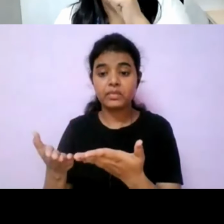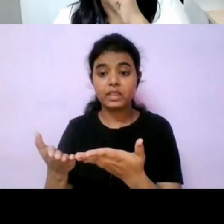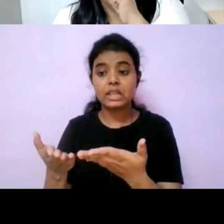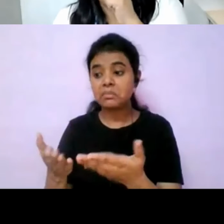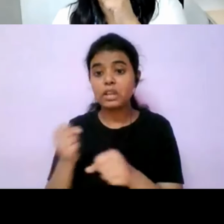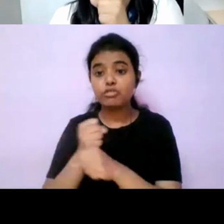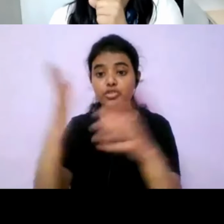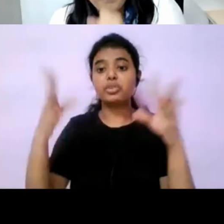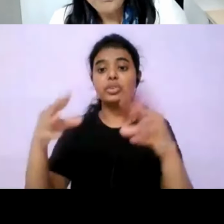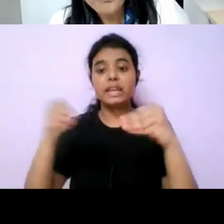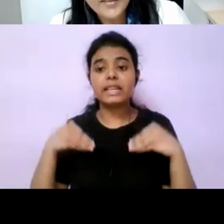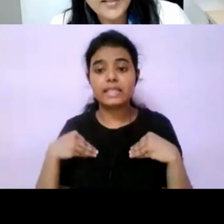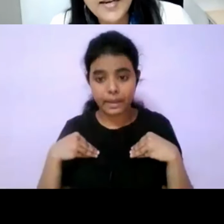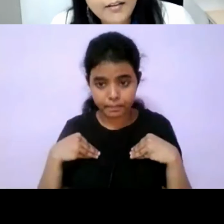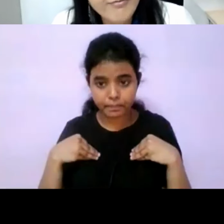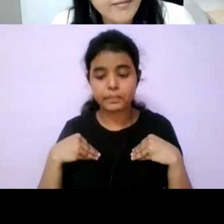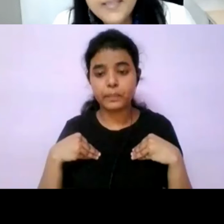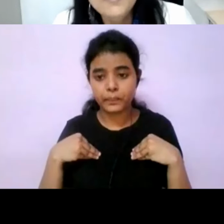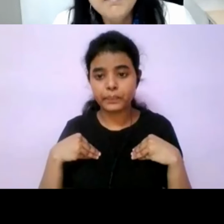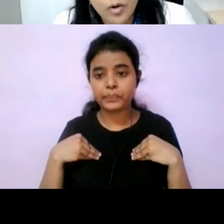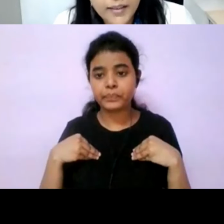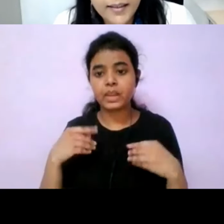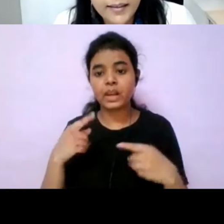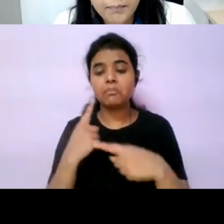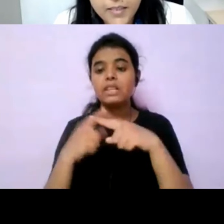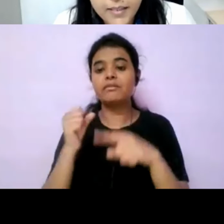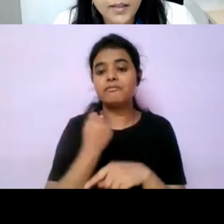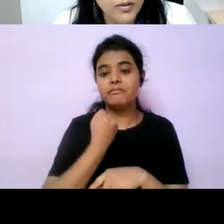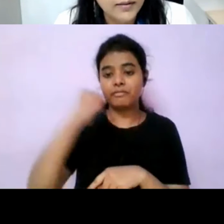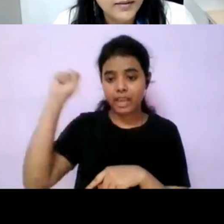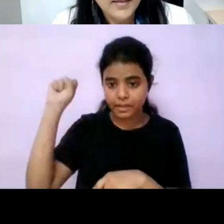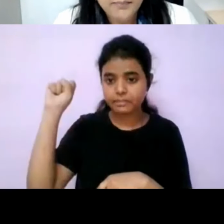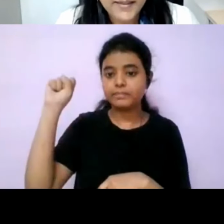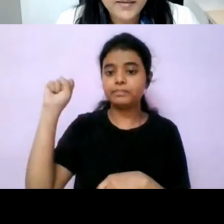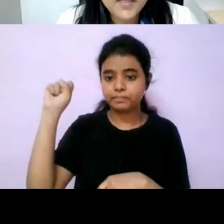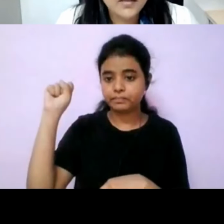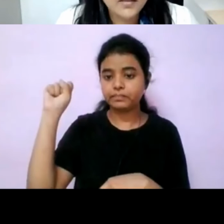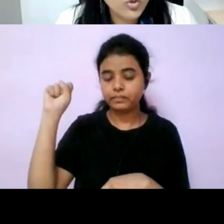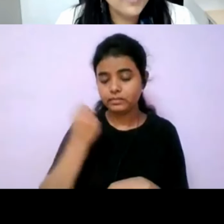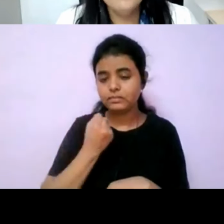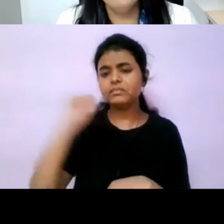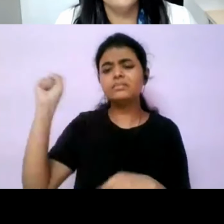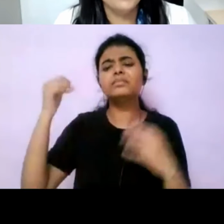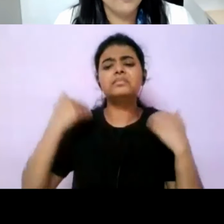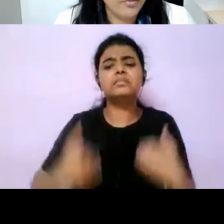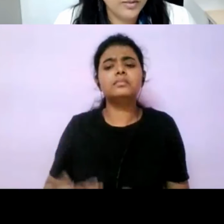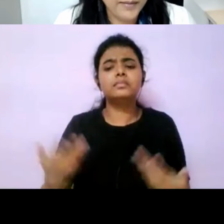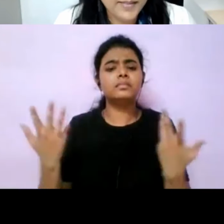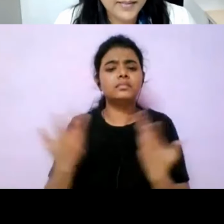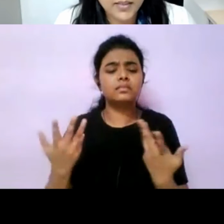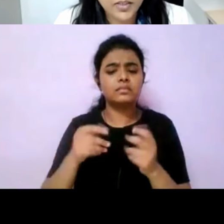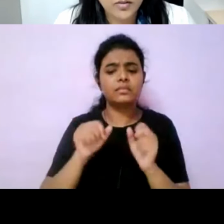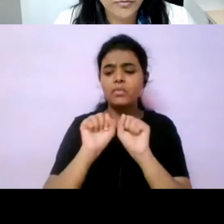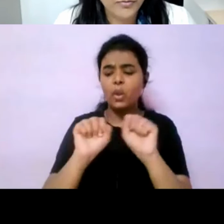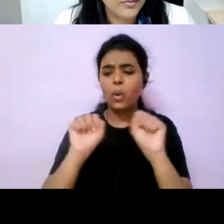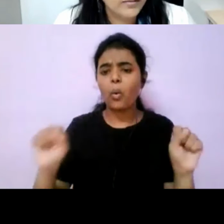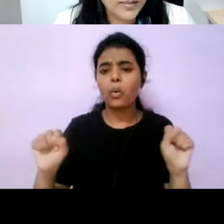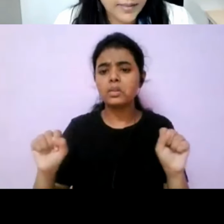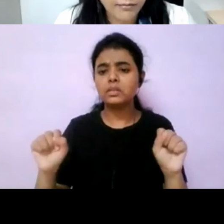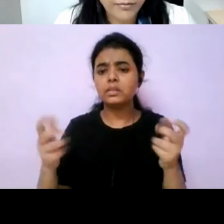general and a feminine body in particular becomes a crucial imperative for the presentation